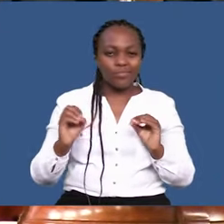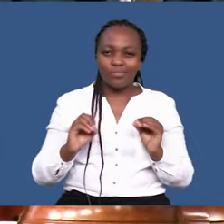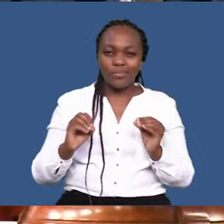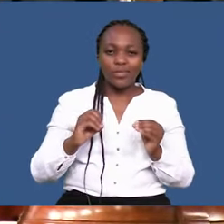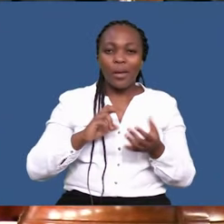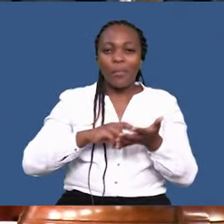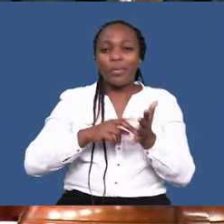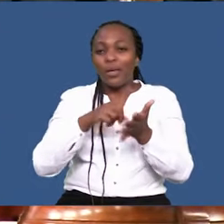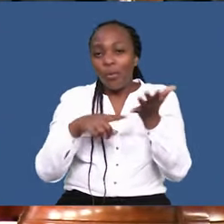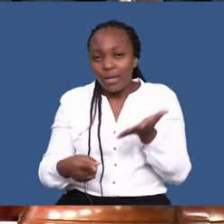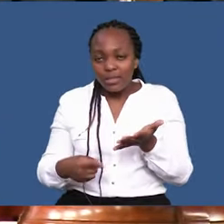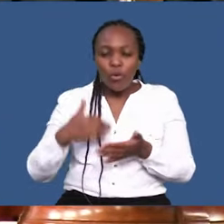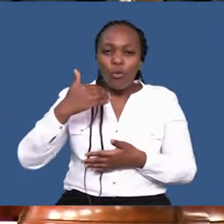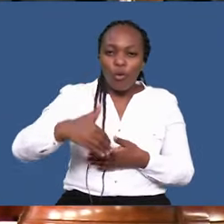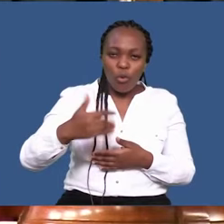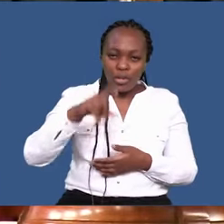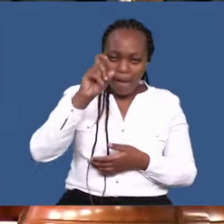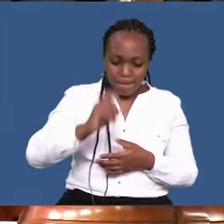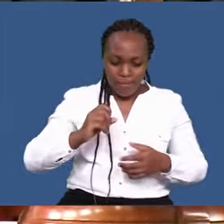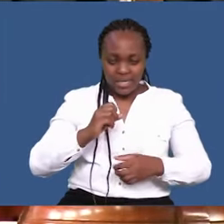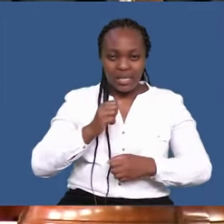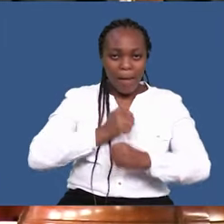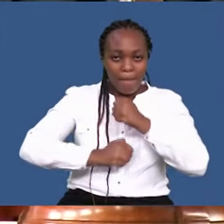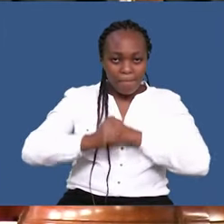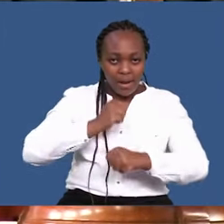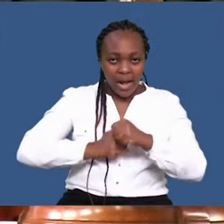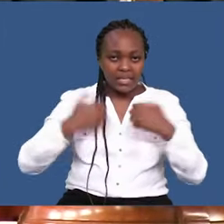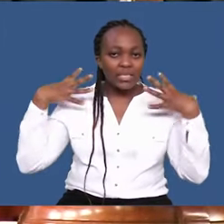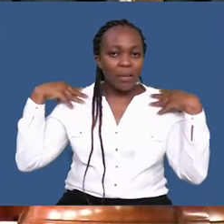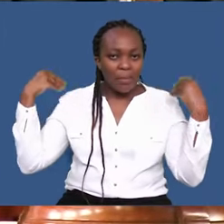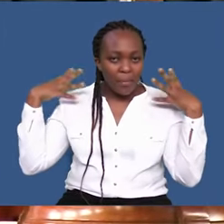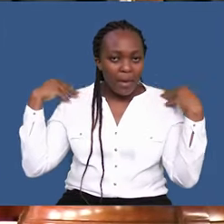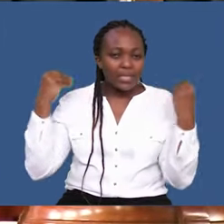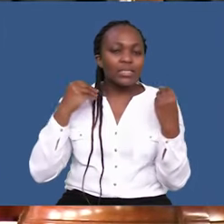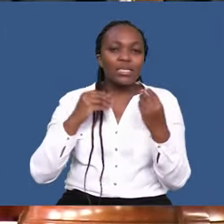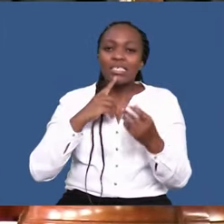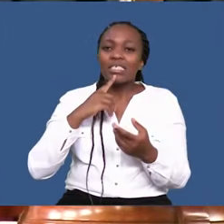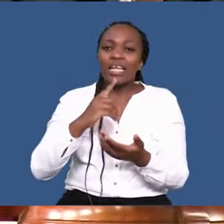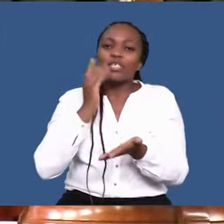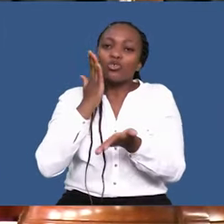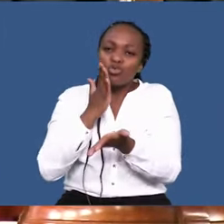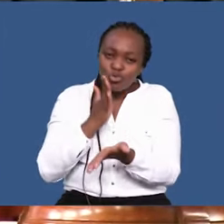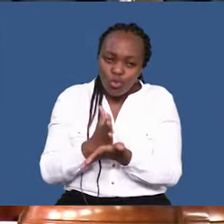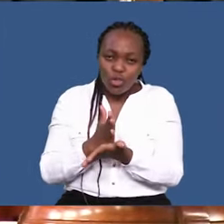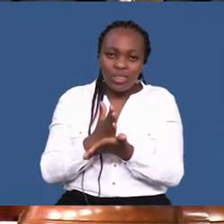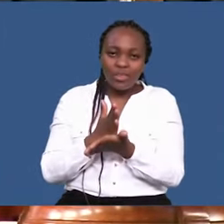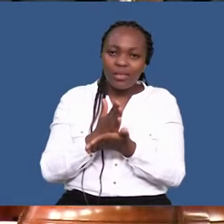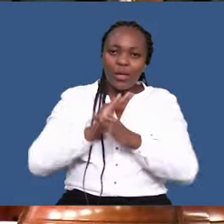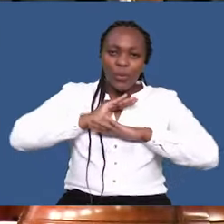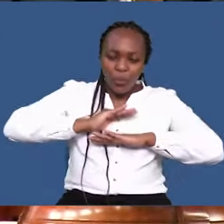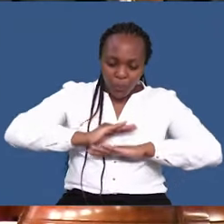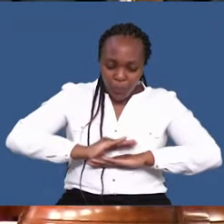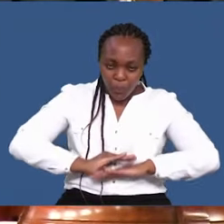practice truthfulness in contrast to anger, slander, abusive speech. And that is